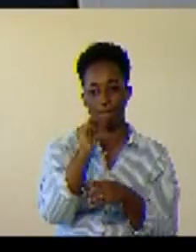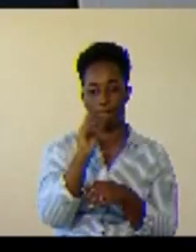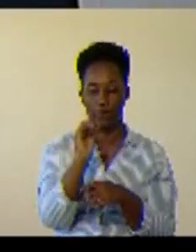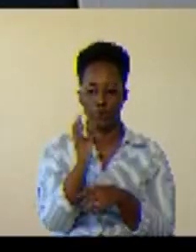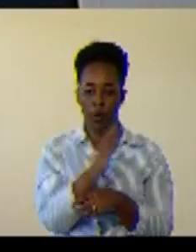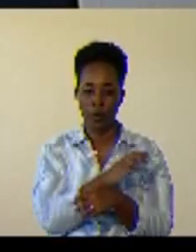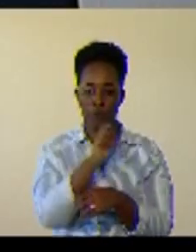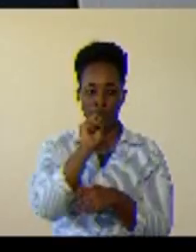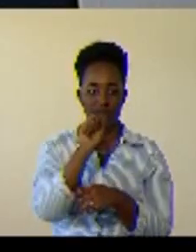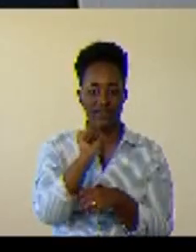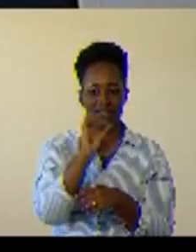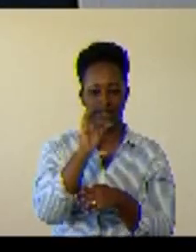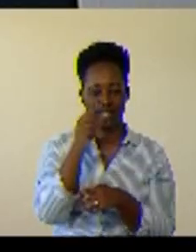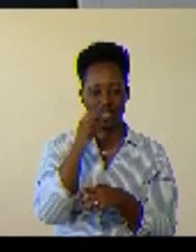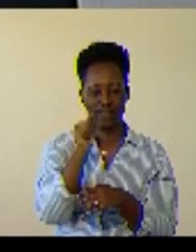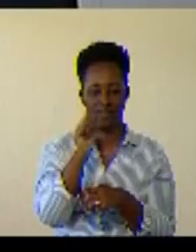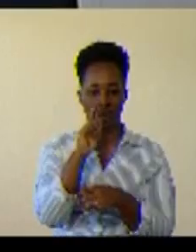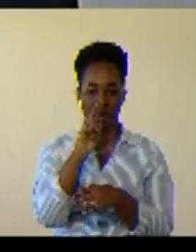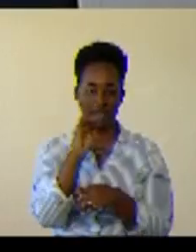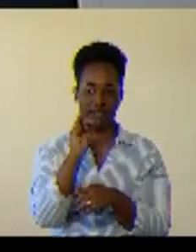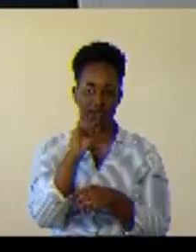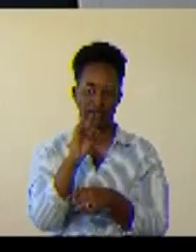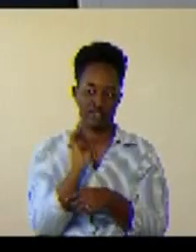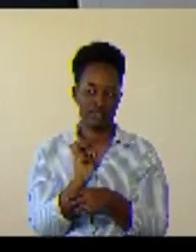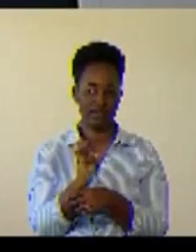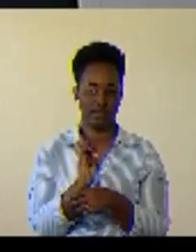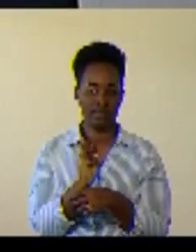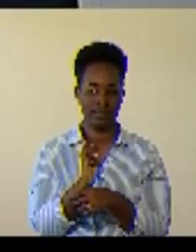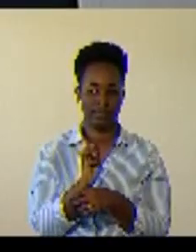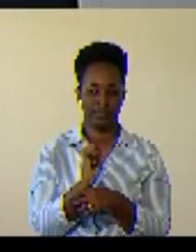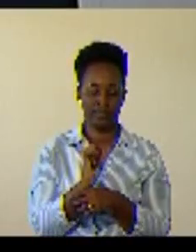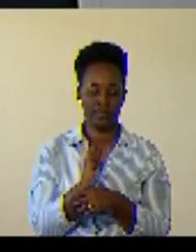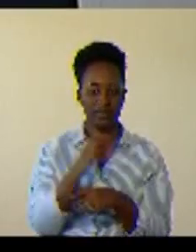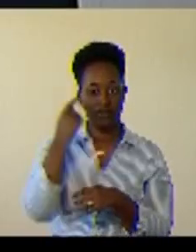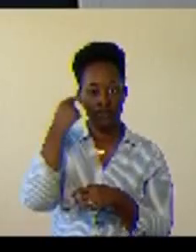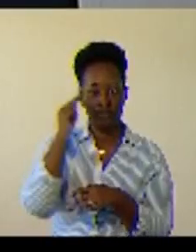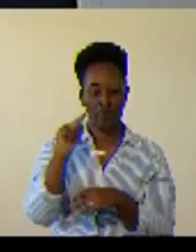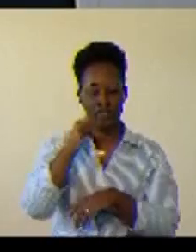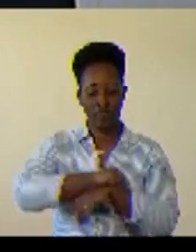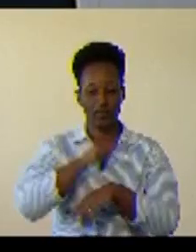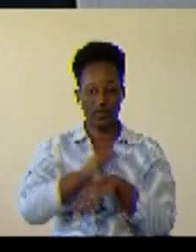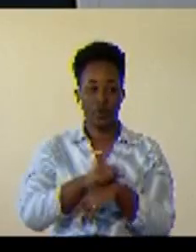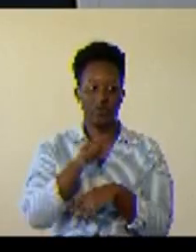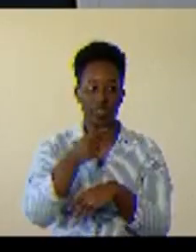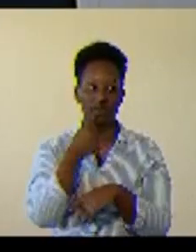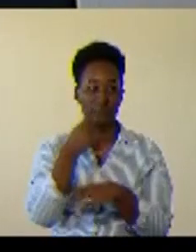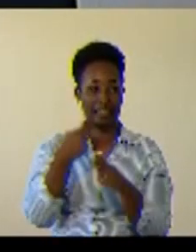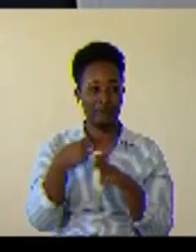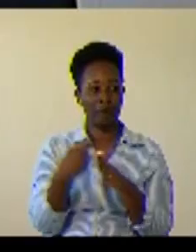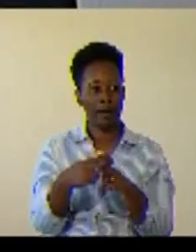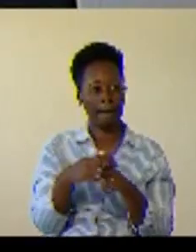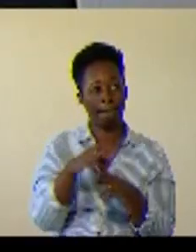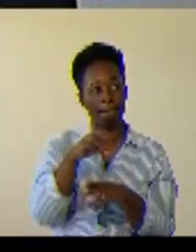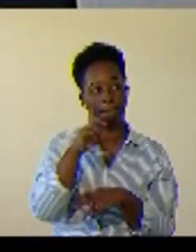a non-reducing sugar to a reducing sugar. So for the sucrose, which is a disaccharide, it has